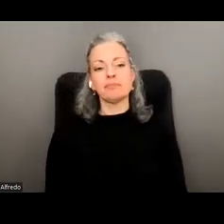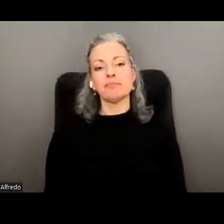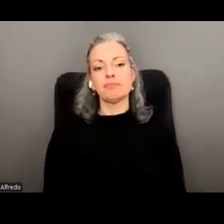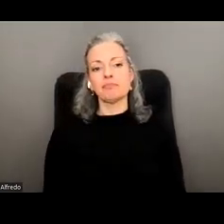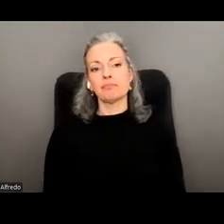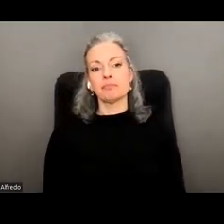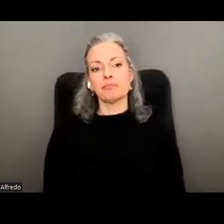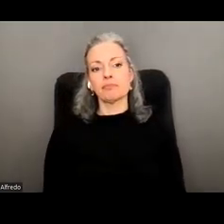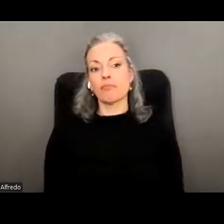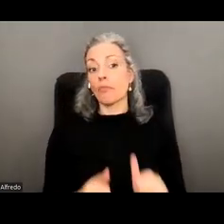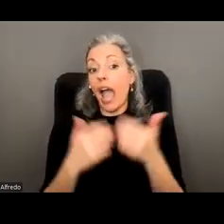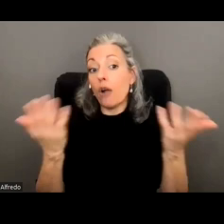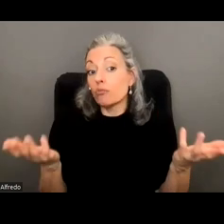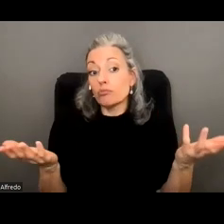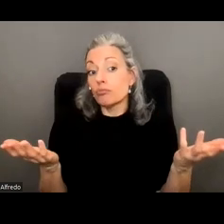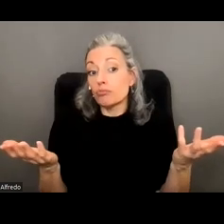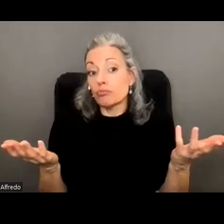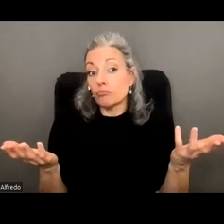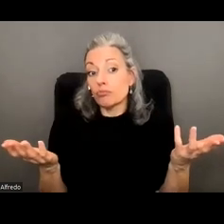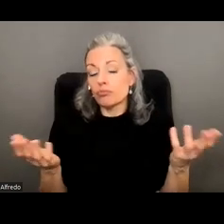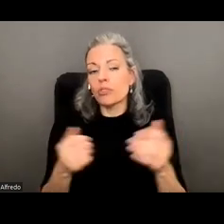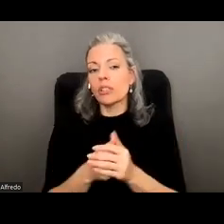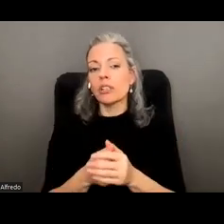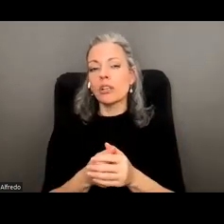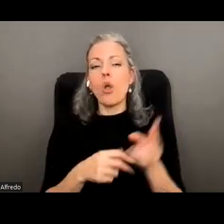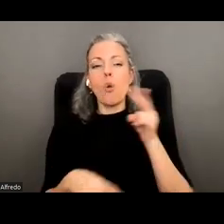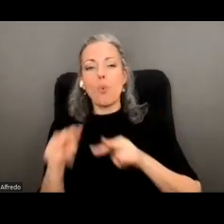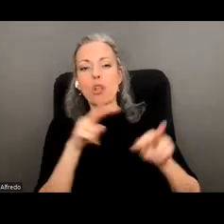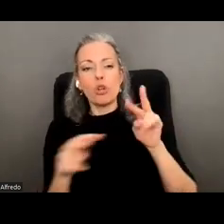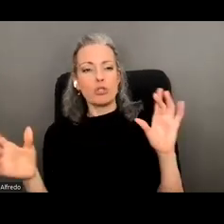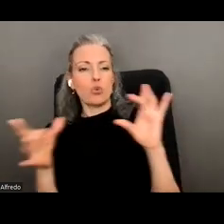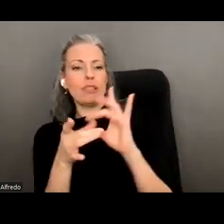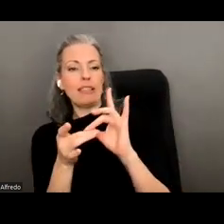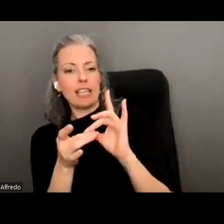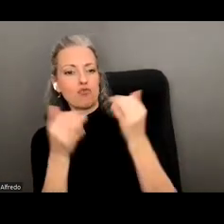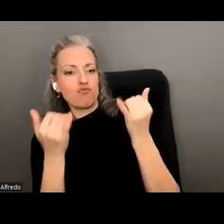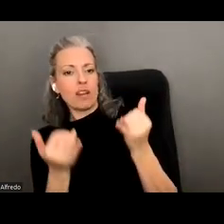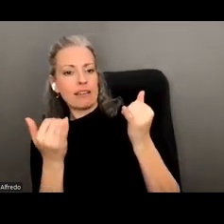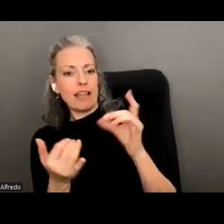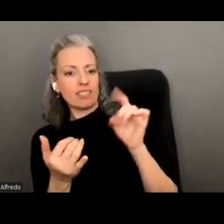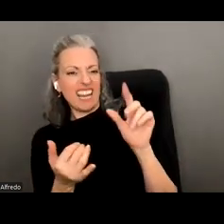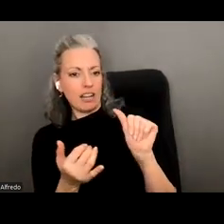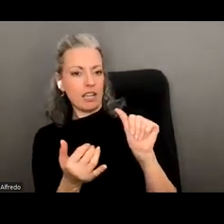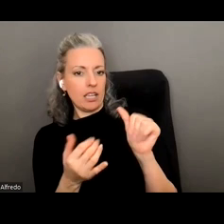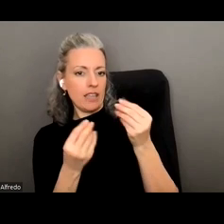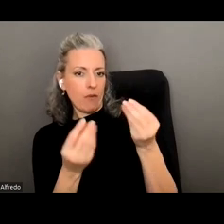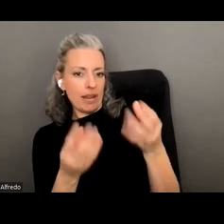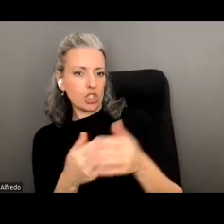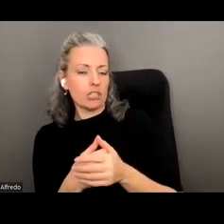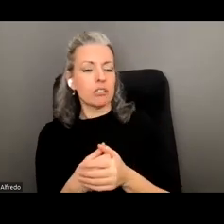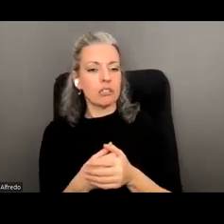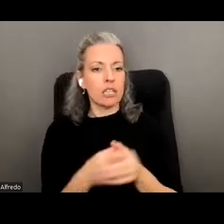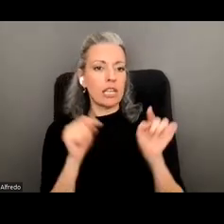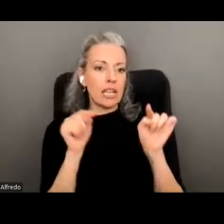how, like Neshka just said, we're looking to link currently siloed data sets. This